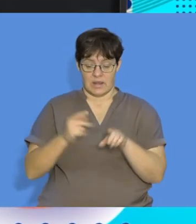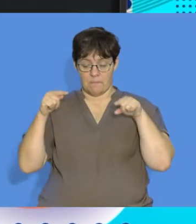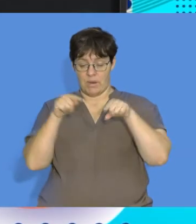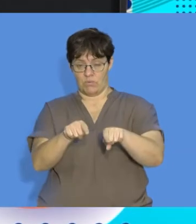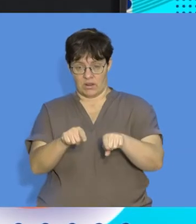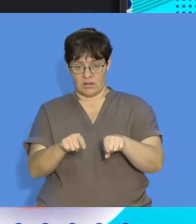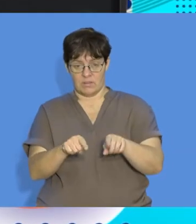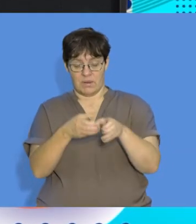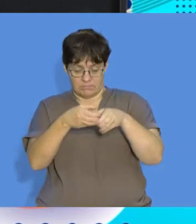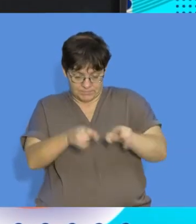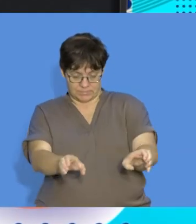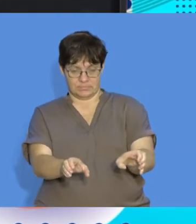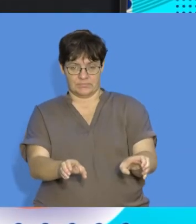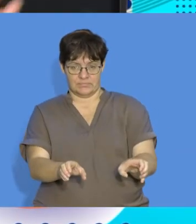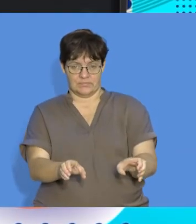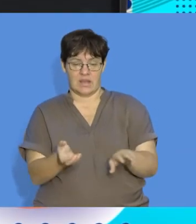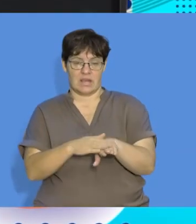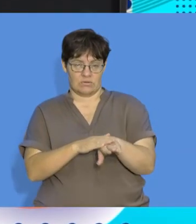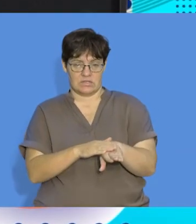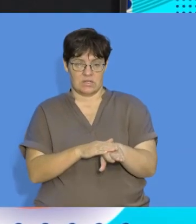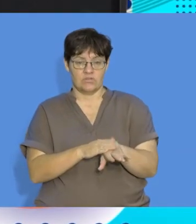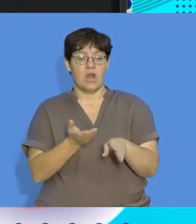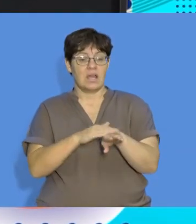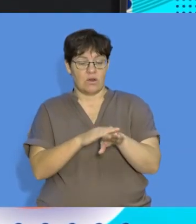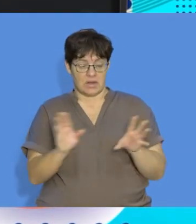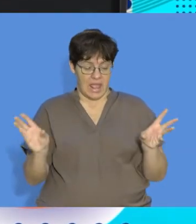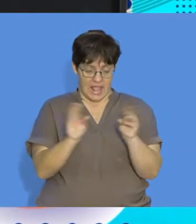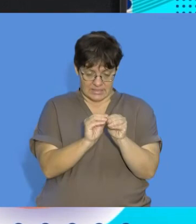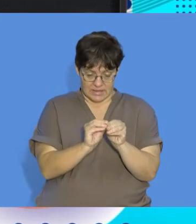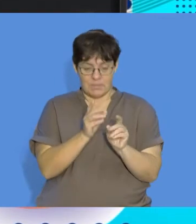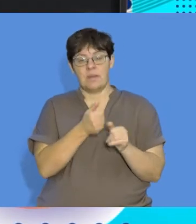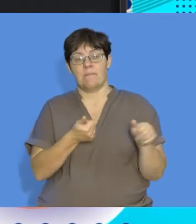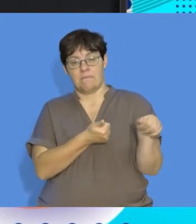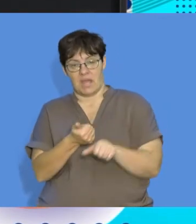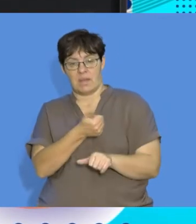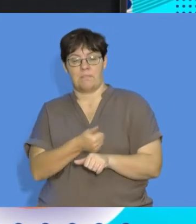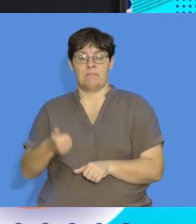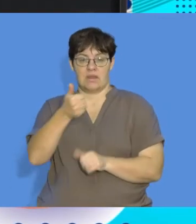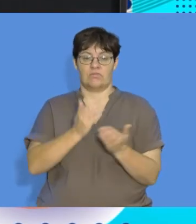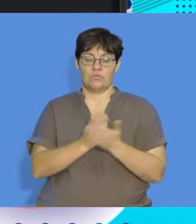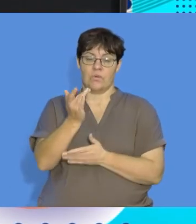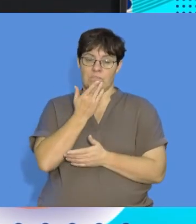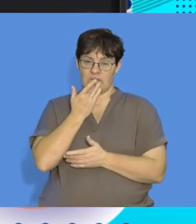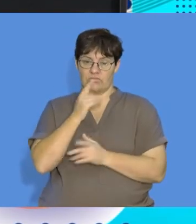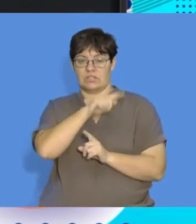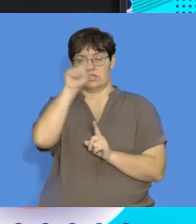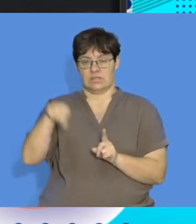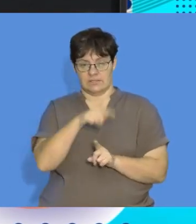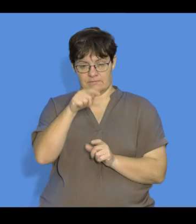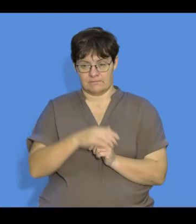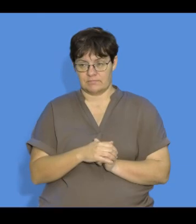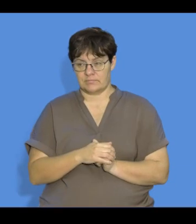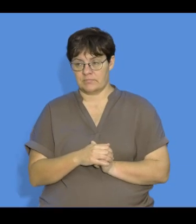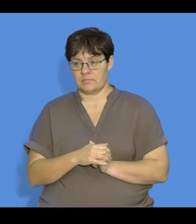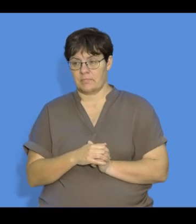parallel, current is split between the two. So if you add that current, it will give you the main current through the battery in the circuit. Right,